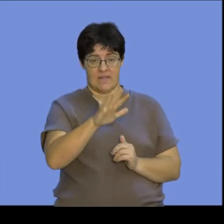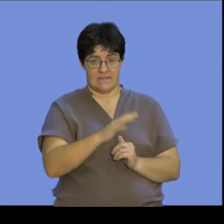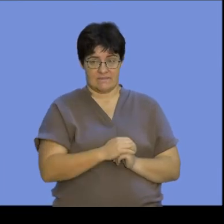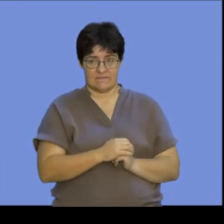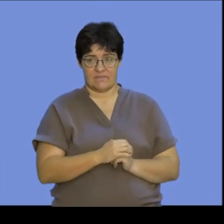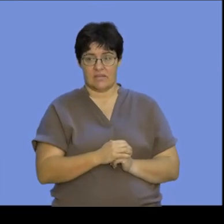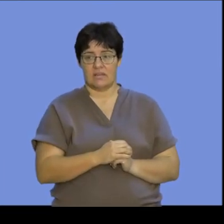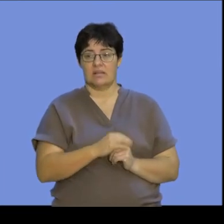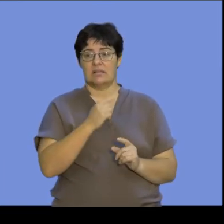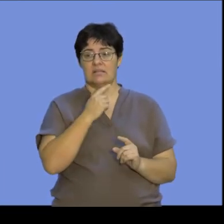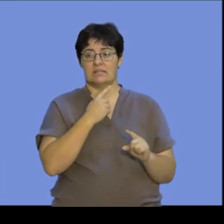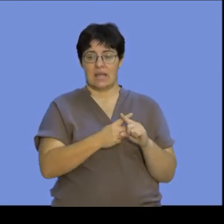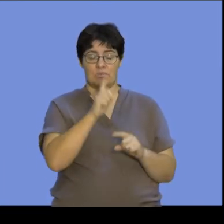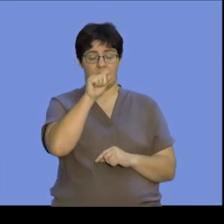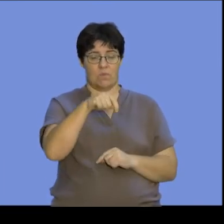times 1.5